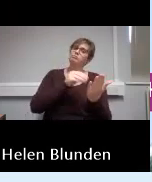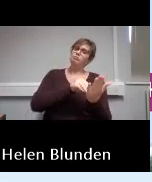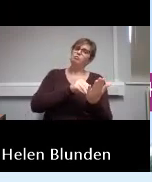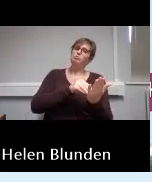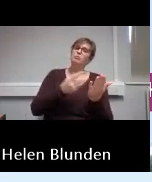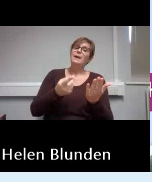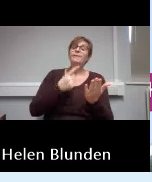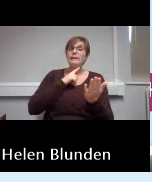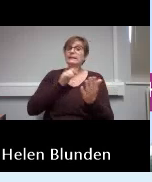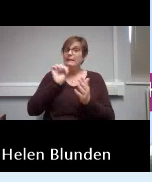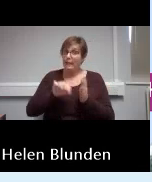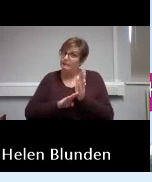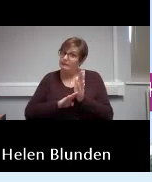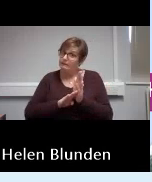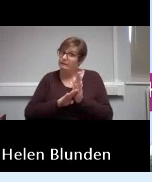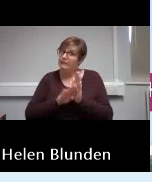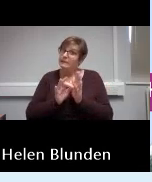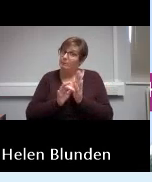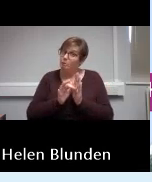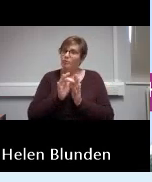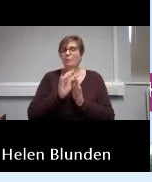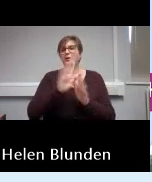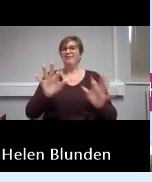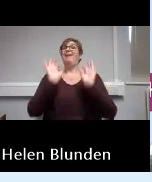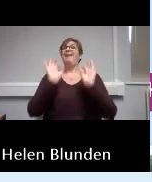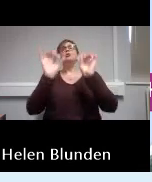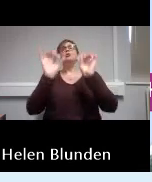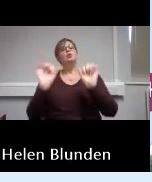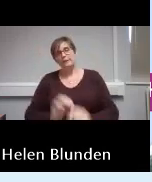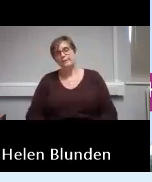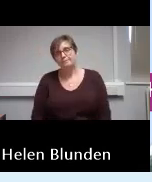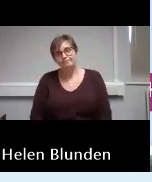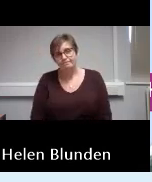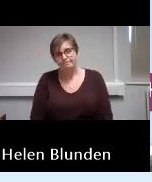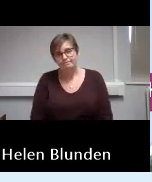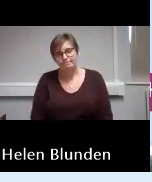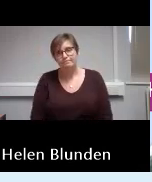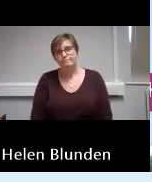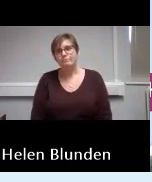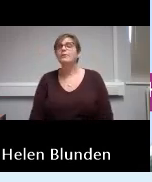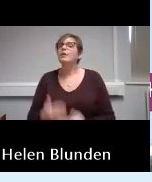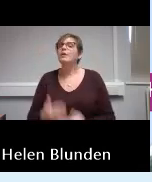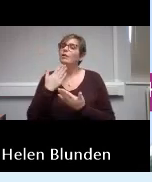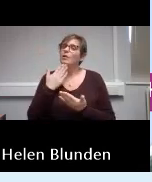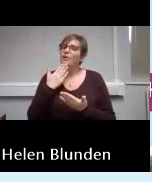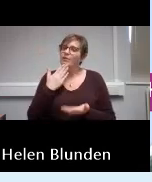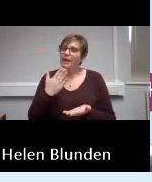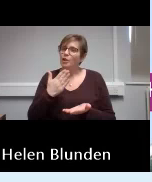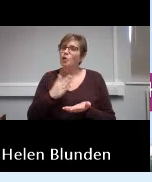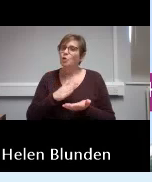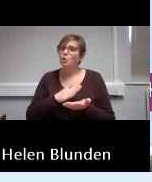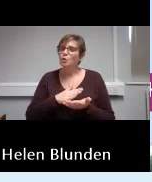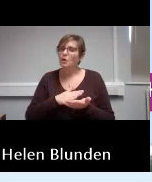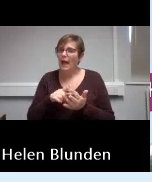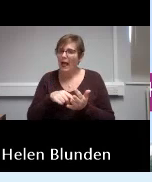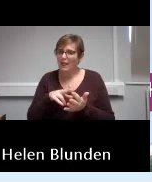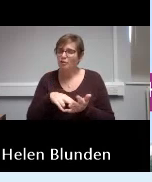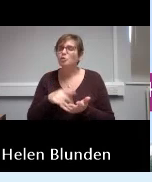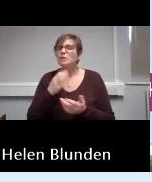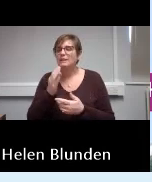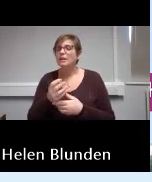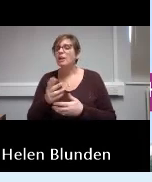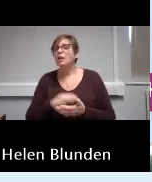the right direction, but it's certainly not where we want it to be. Thanks, Helen. It's Helen. I was just asking that.